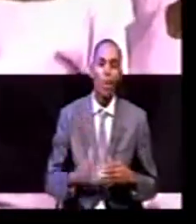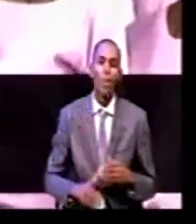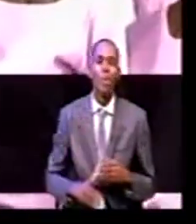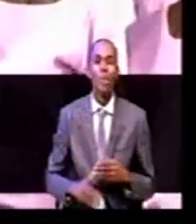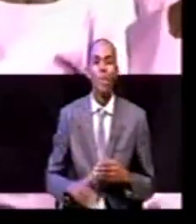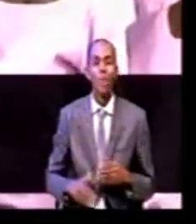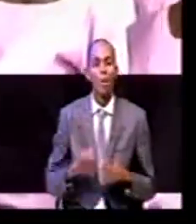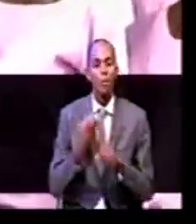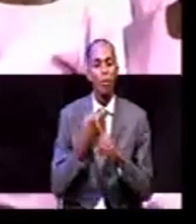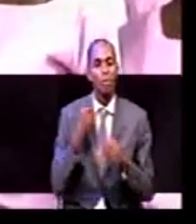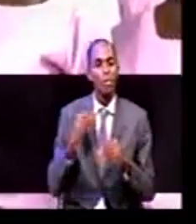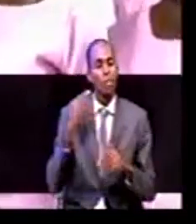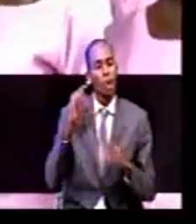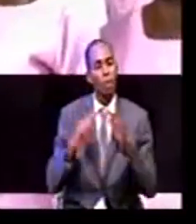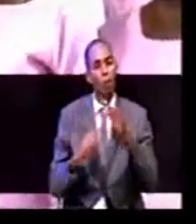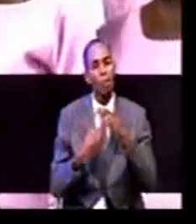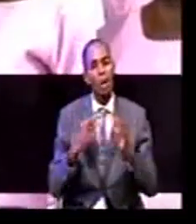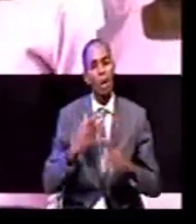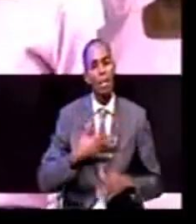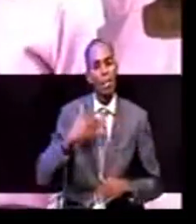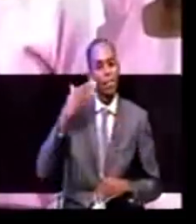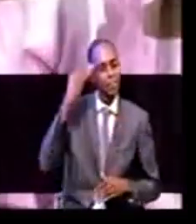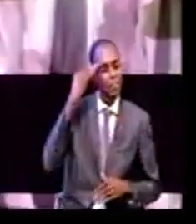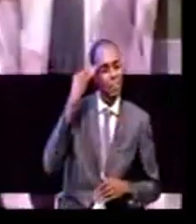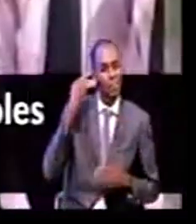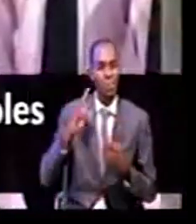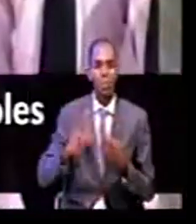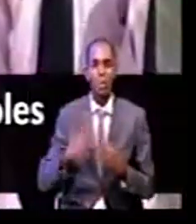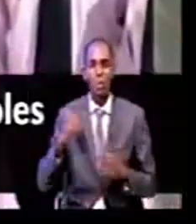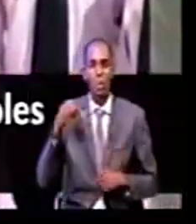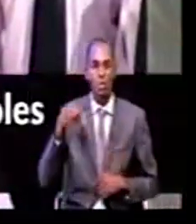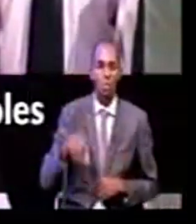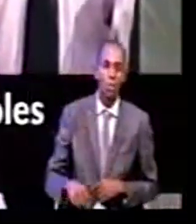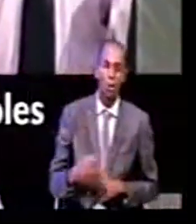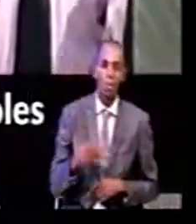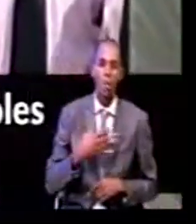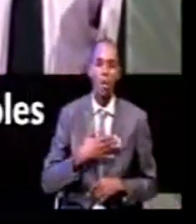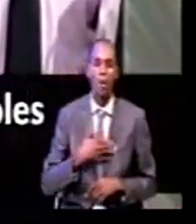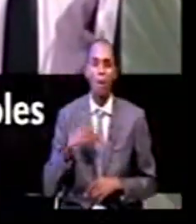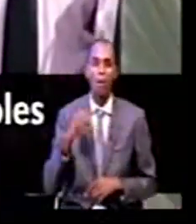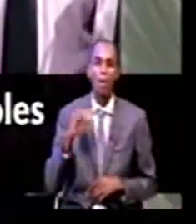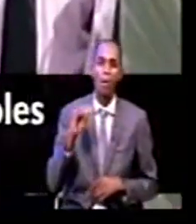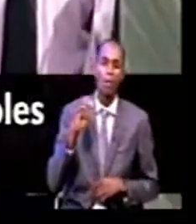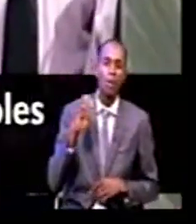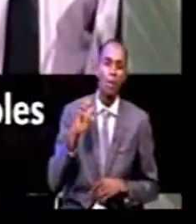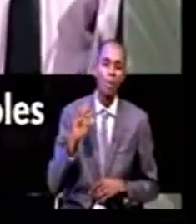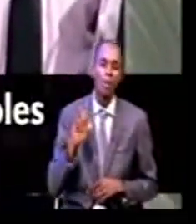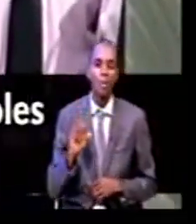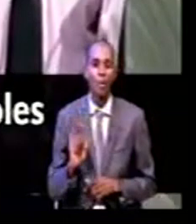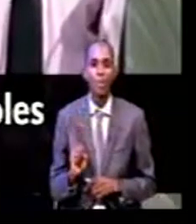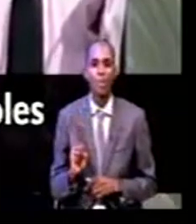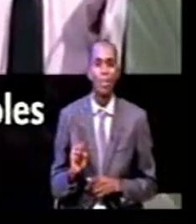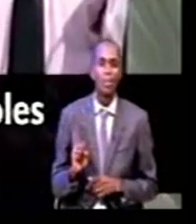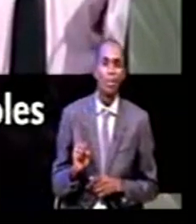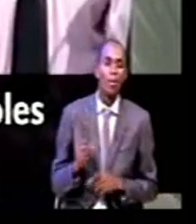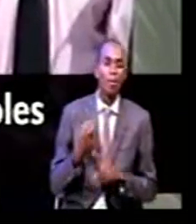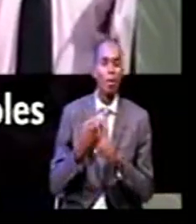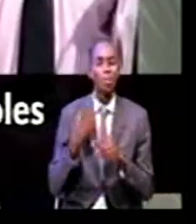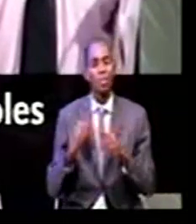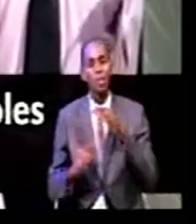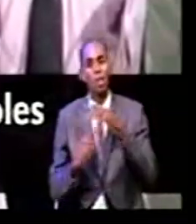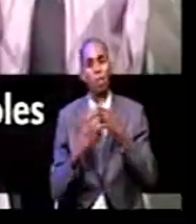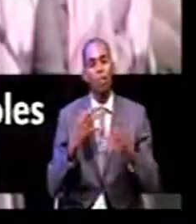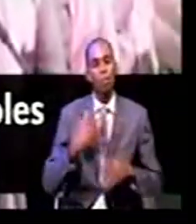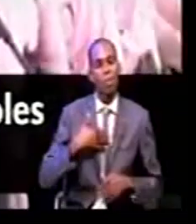healed, oh, I am whole. Oh, from the top of my head to the sole, to the tip of